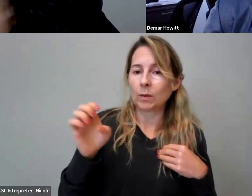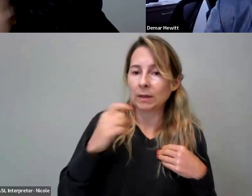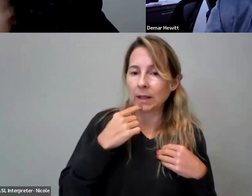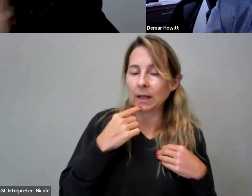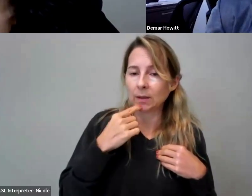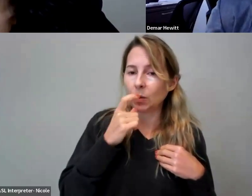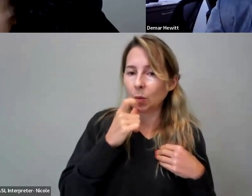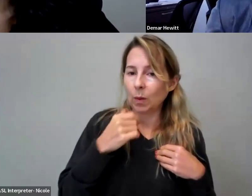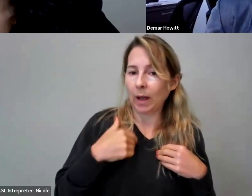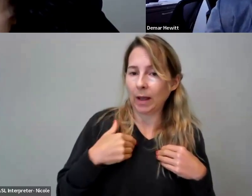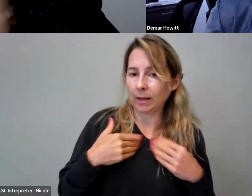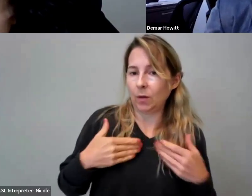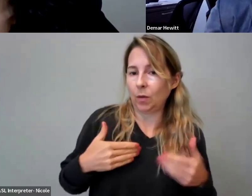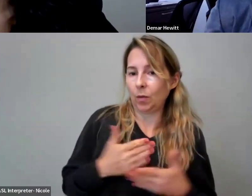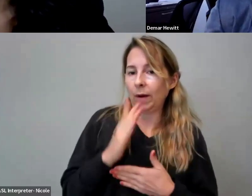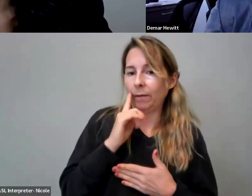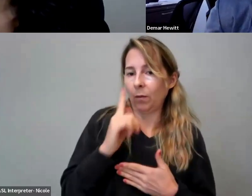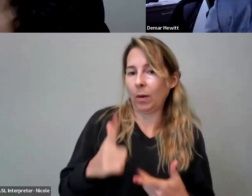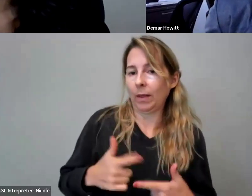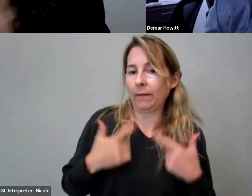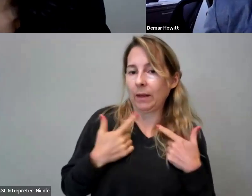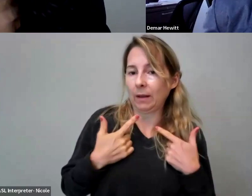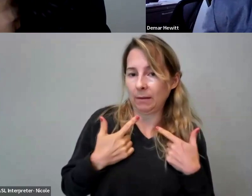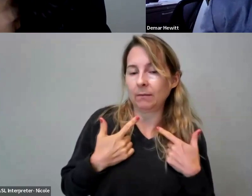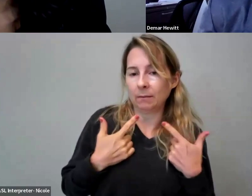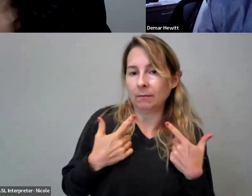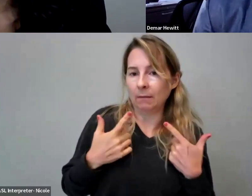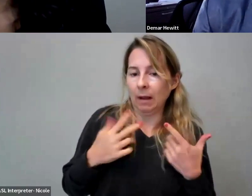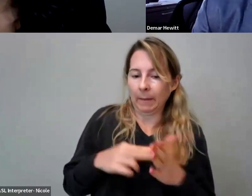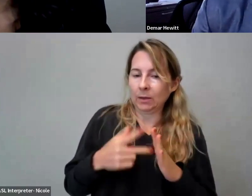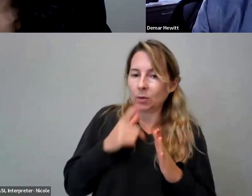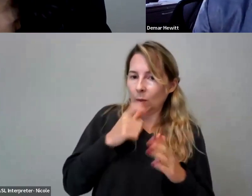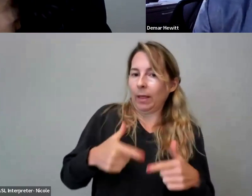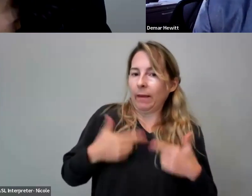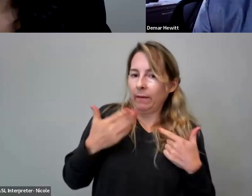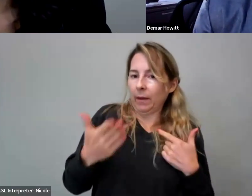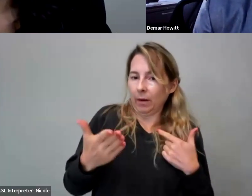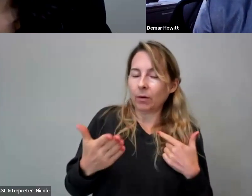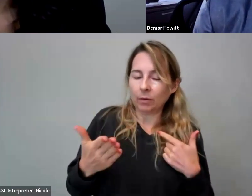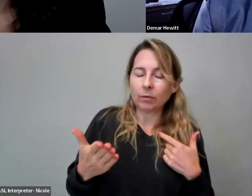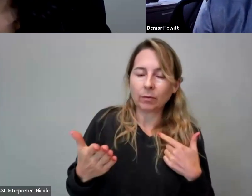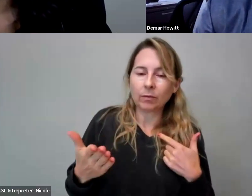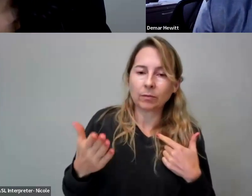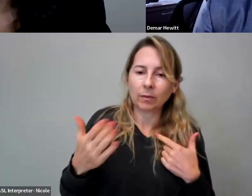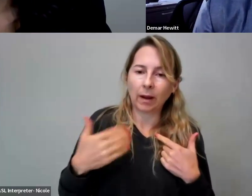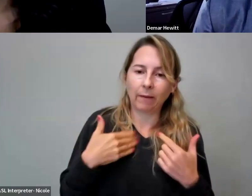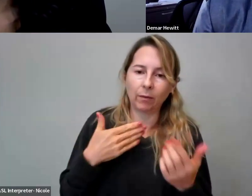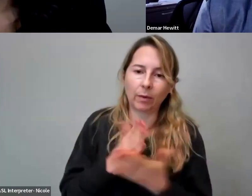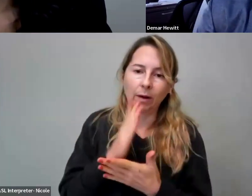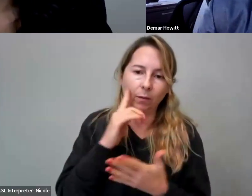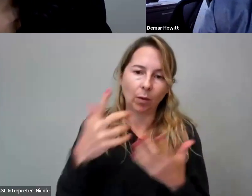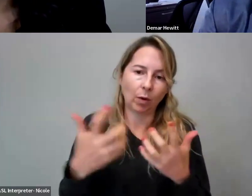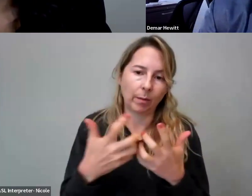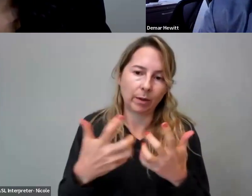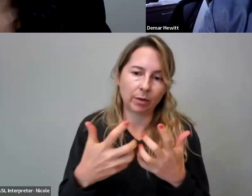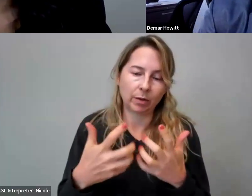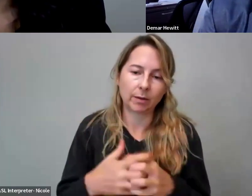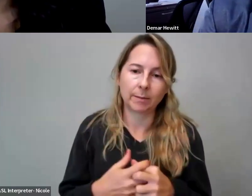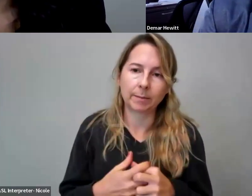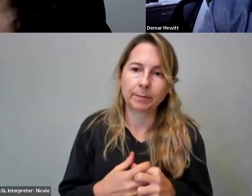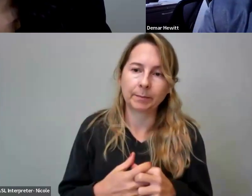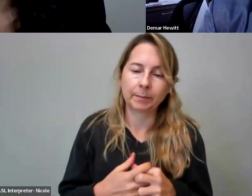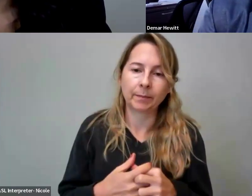So whomever has the right to occupy the unit is entitled to accommodation. So if it's owner occupied or it's